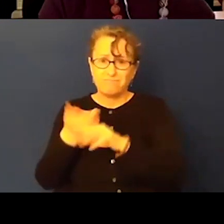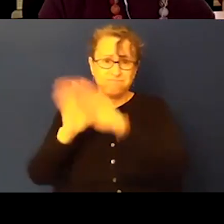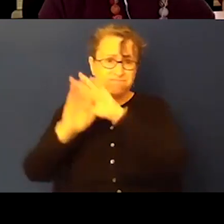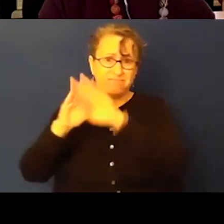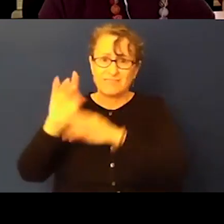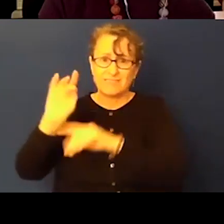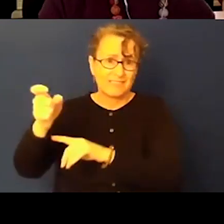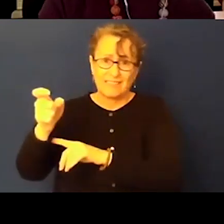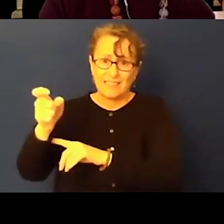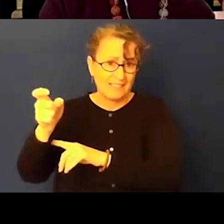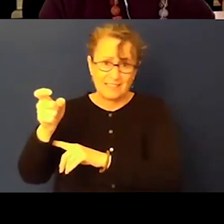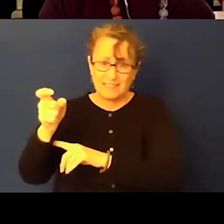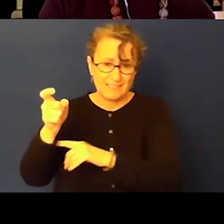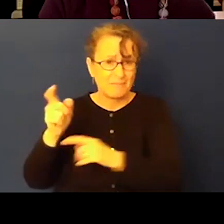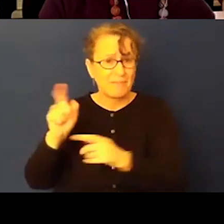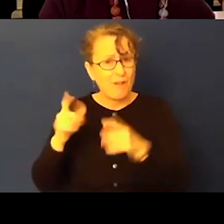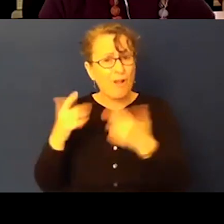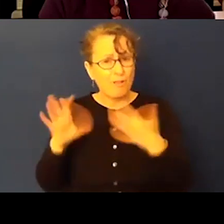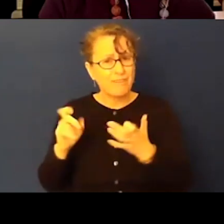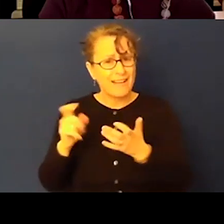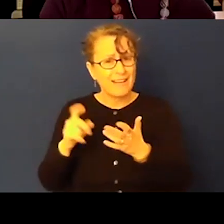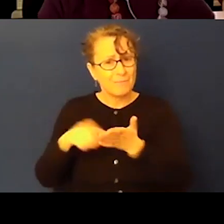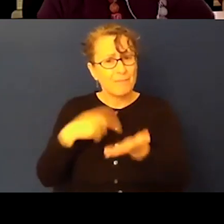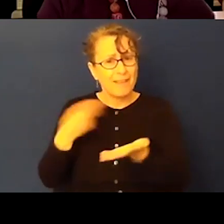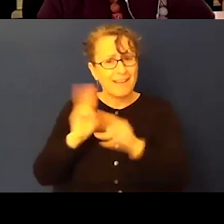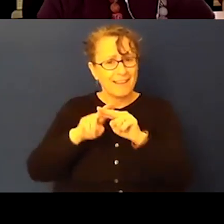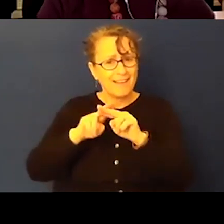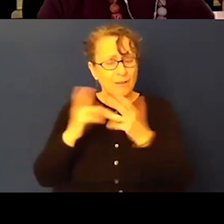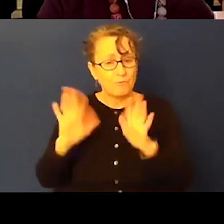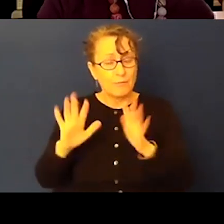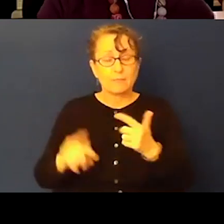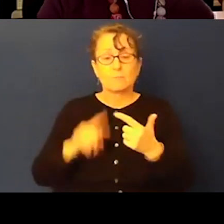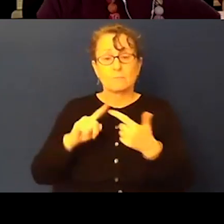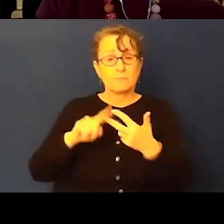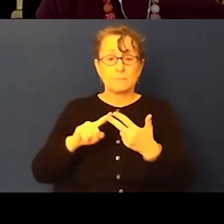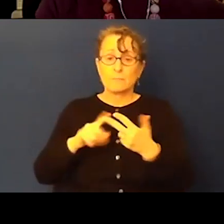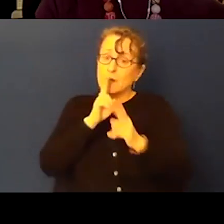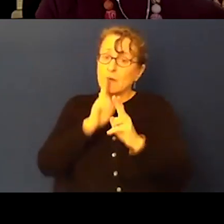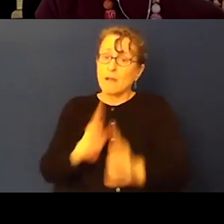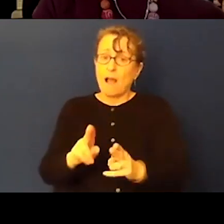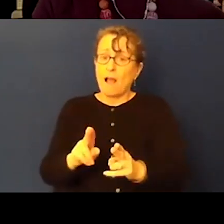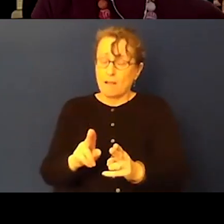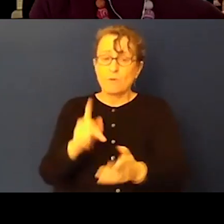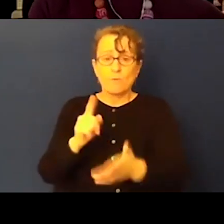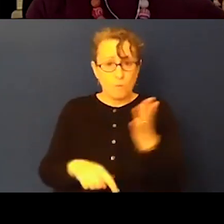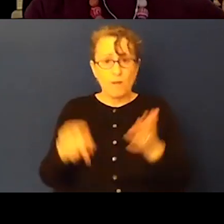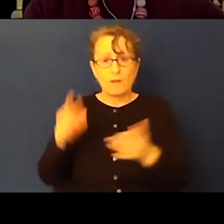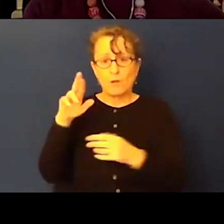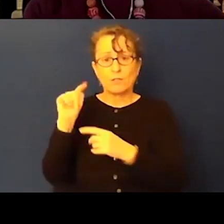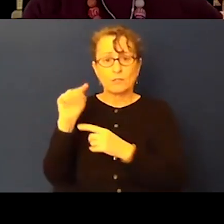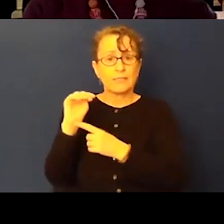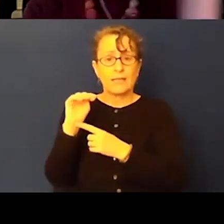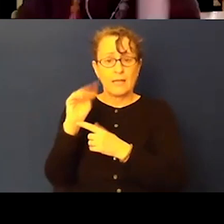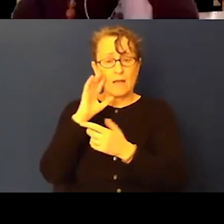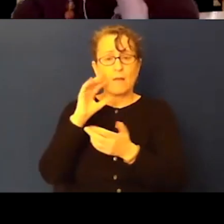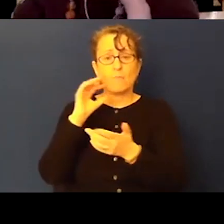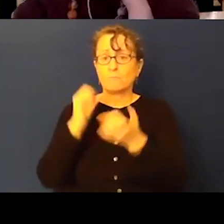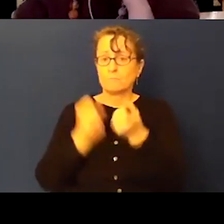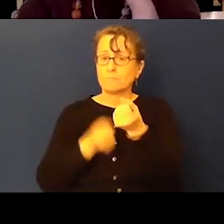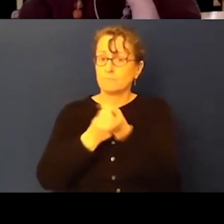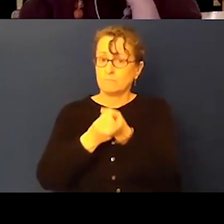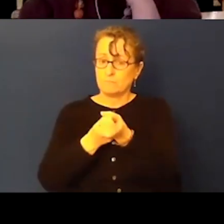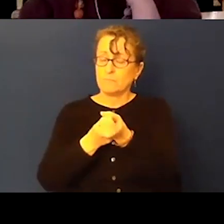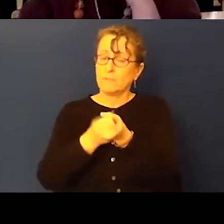a raise. But number three, importantly, honor the will of RTM and the intent of reimbursing for